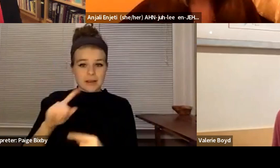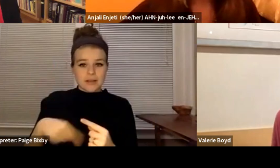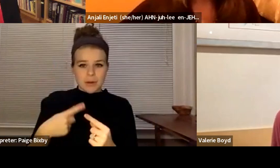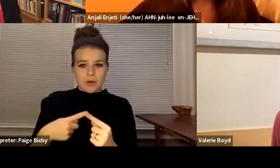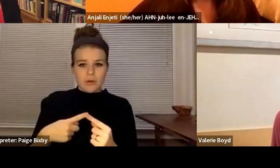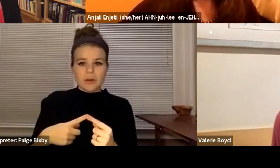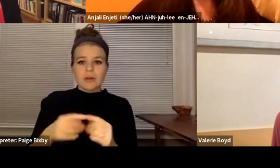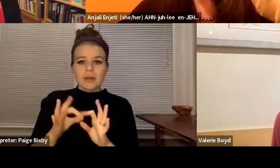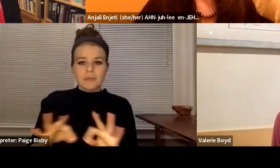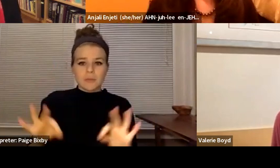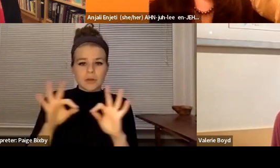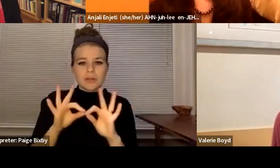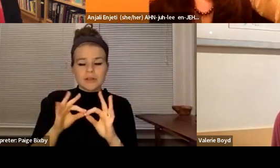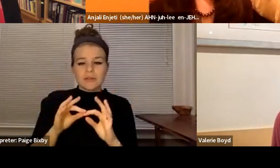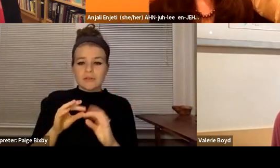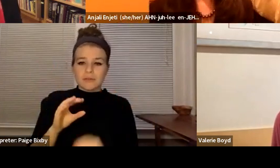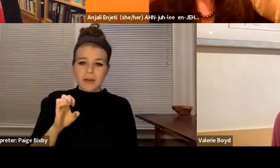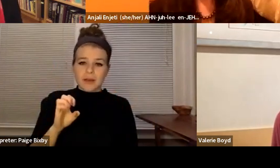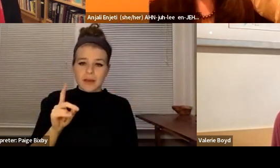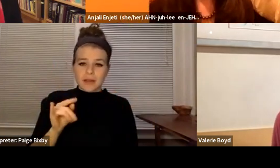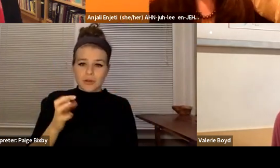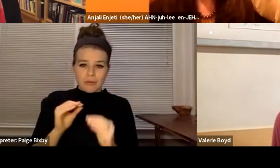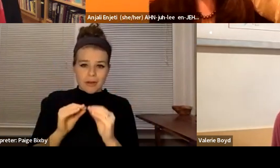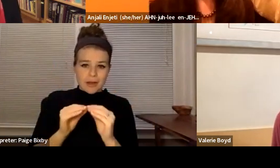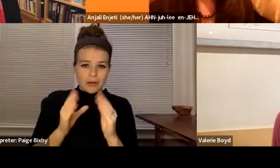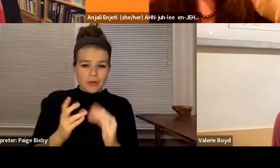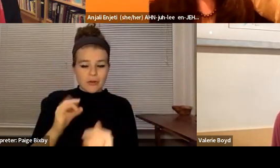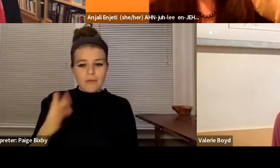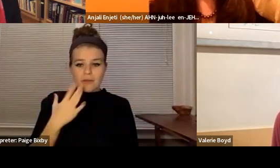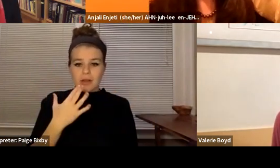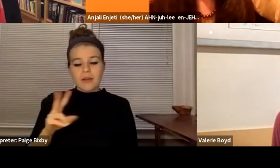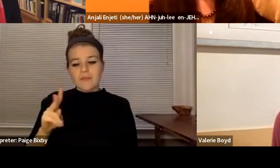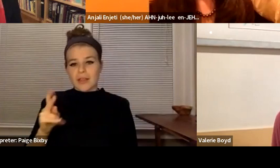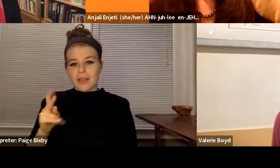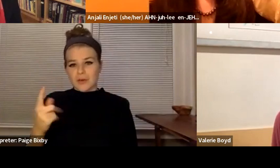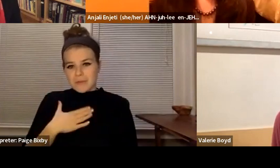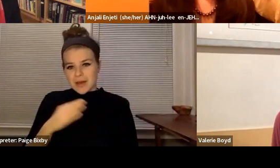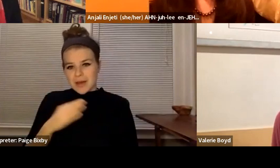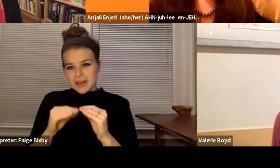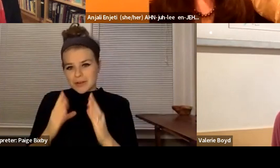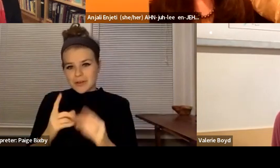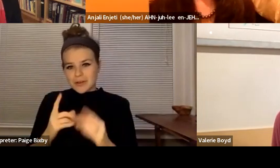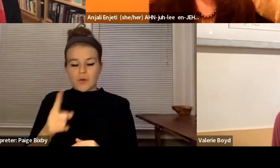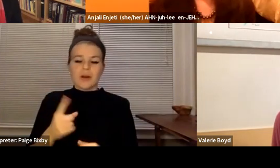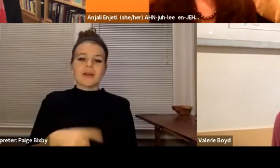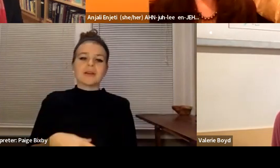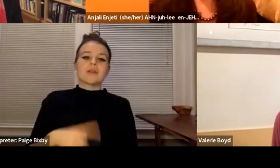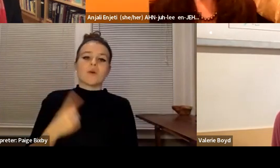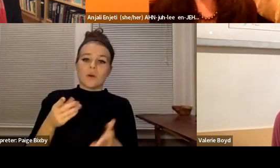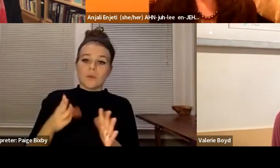the importance of editors of color. And Valerie was one of my editors with This Is One Way to Dance. And,